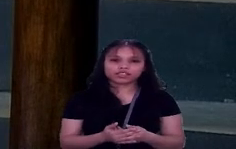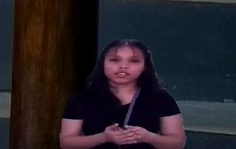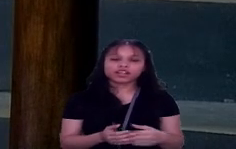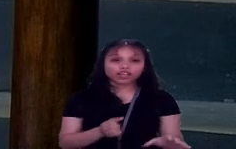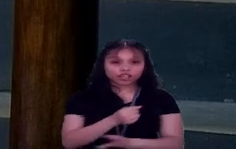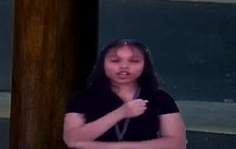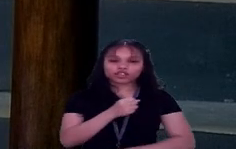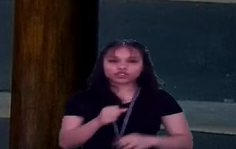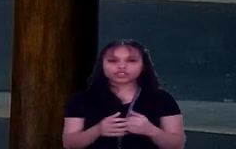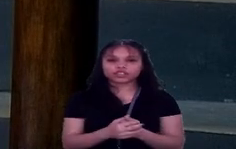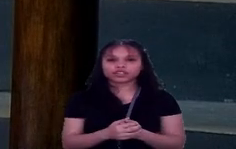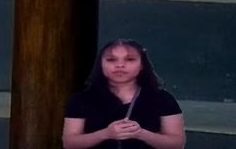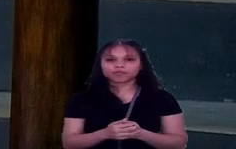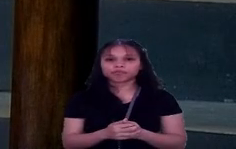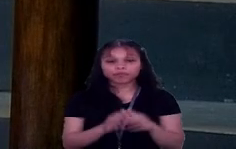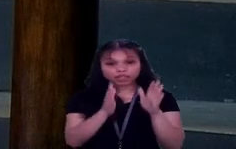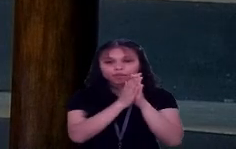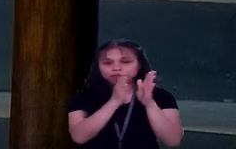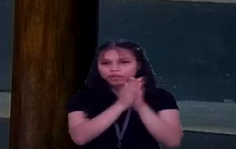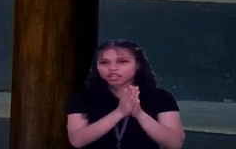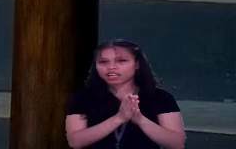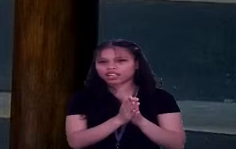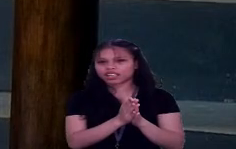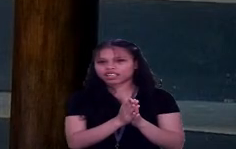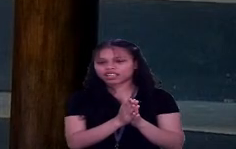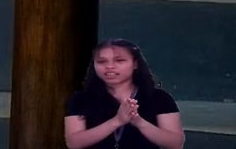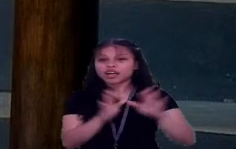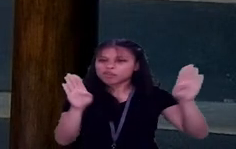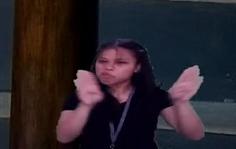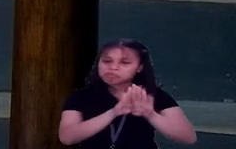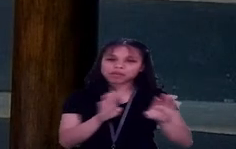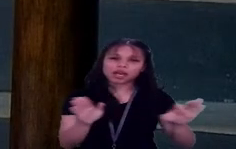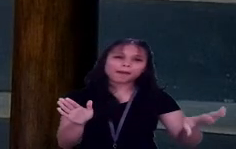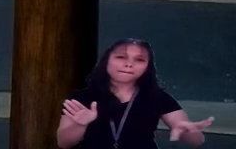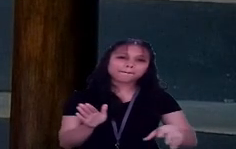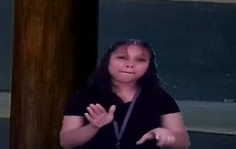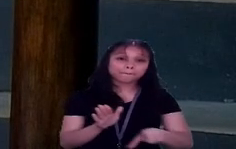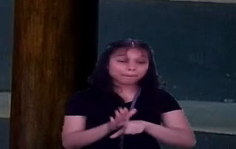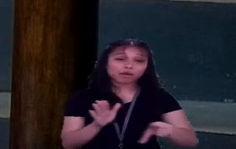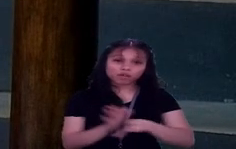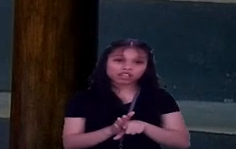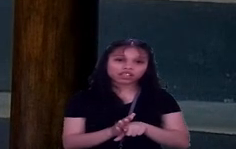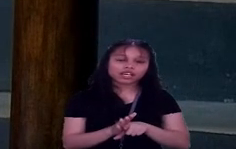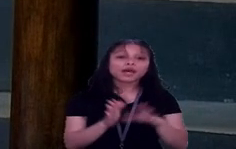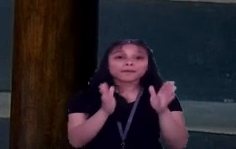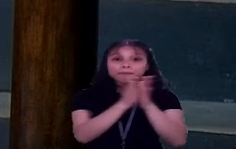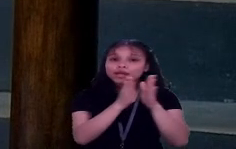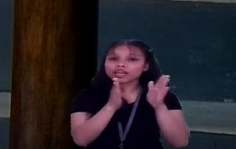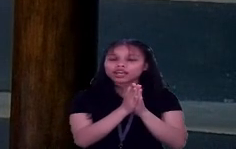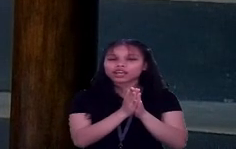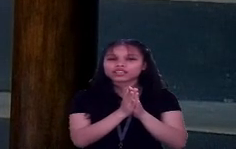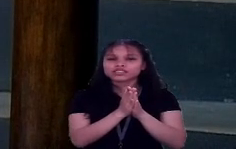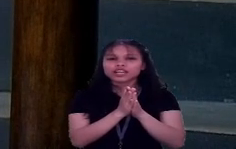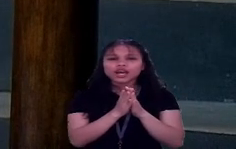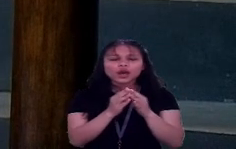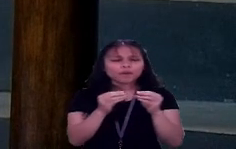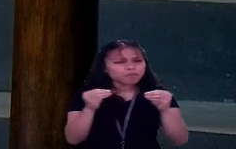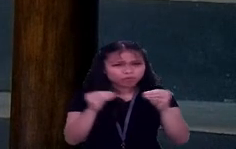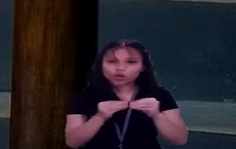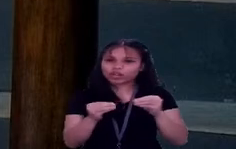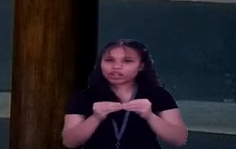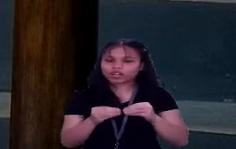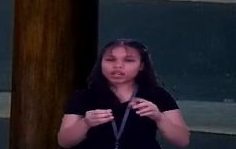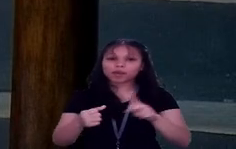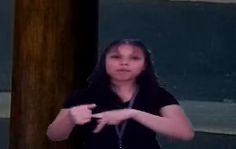the current problems and the restriction in that country. But of course, I believe that the prayers has more power than what we expected.